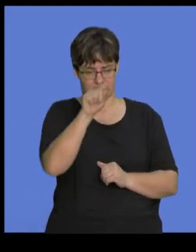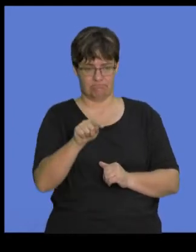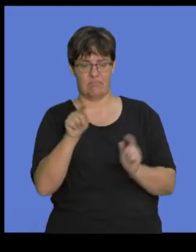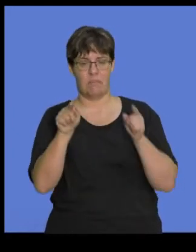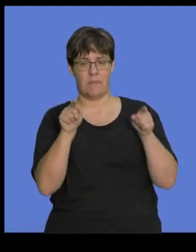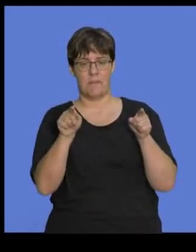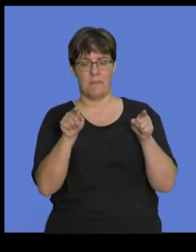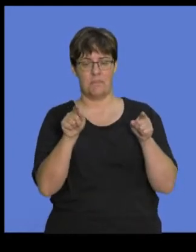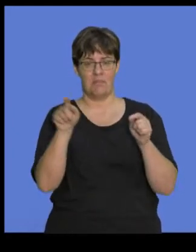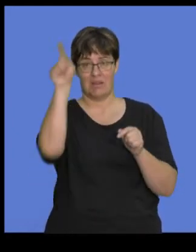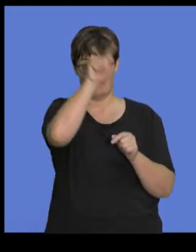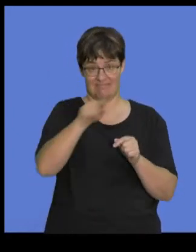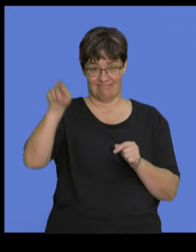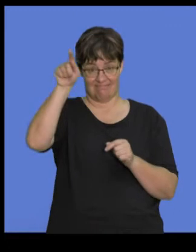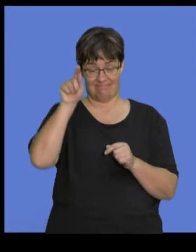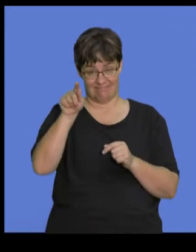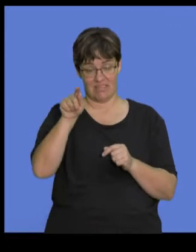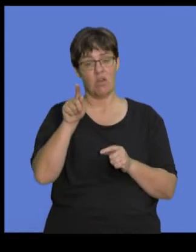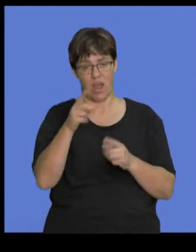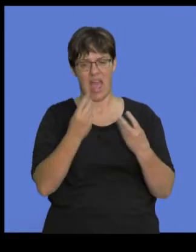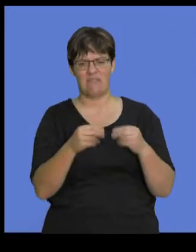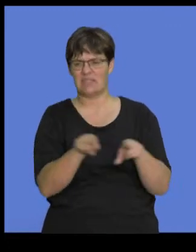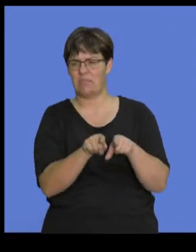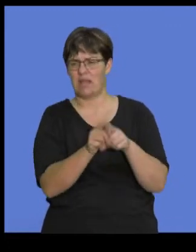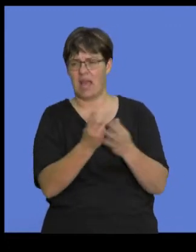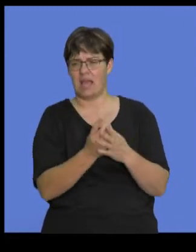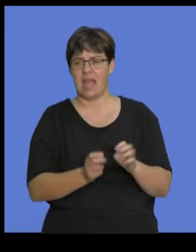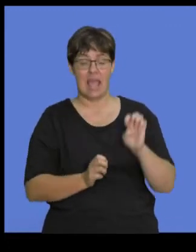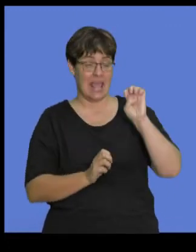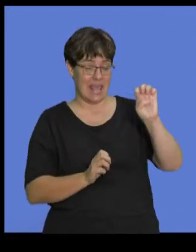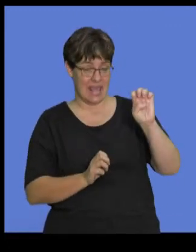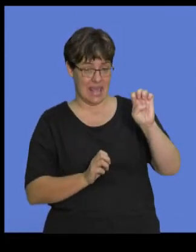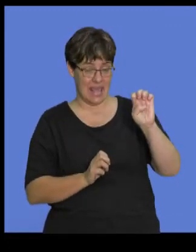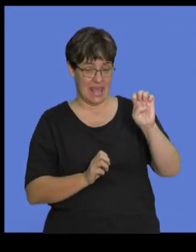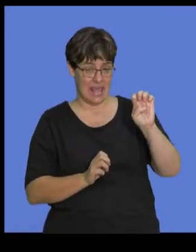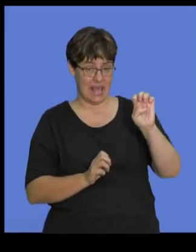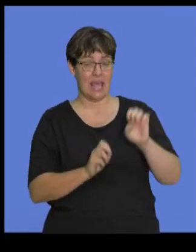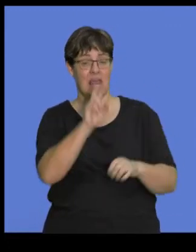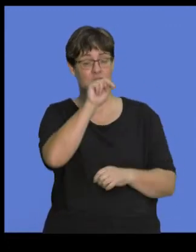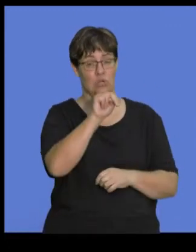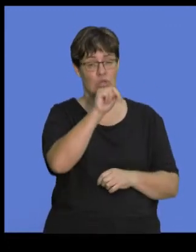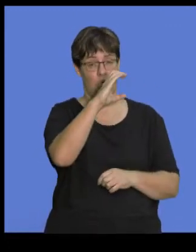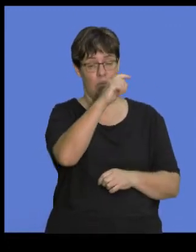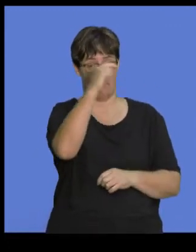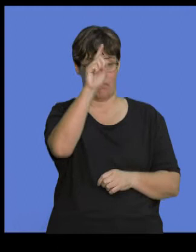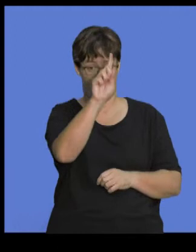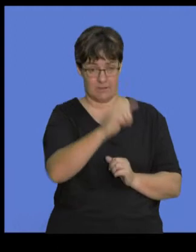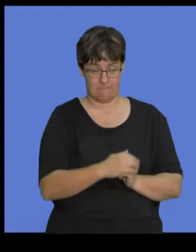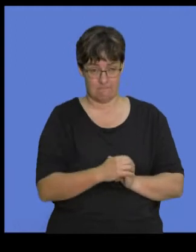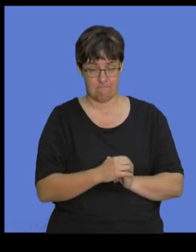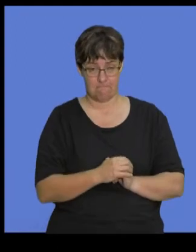have something of this sort. So we've got our E, once again, in Newton per